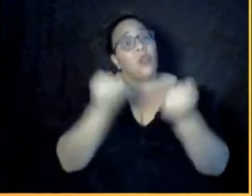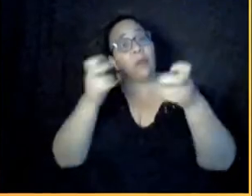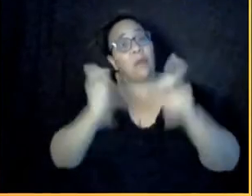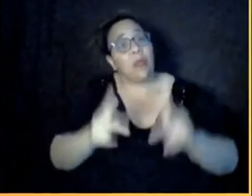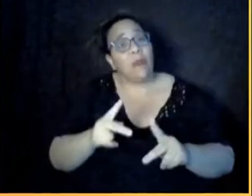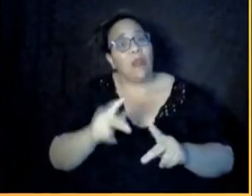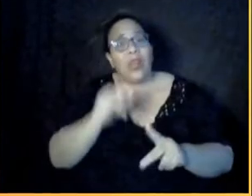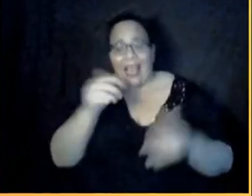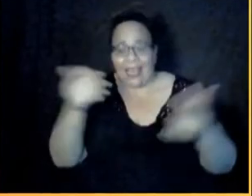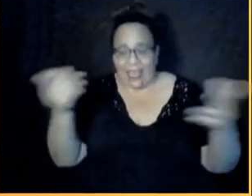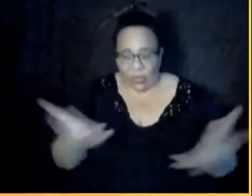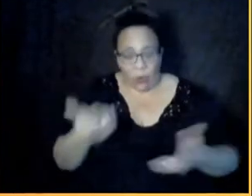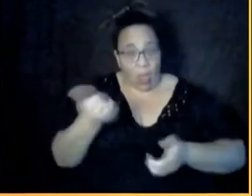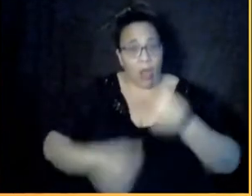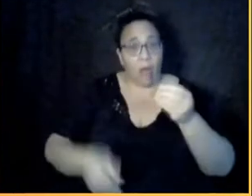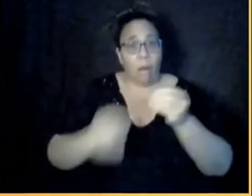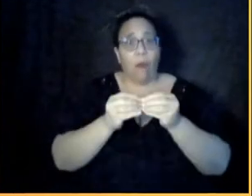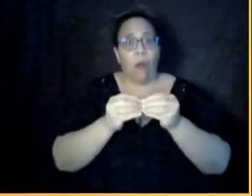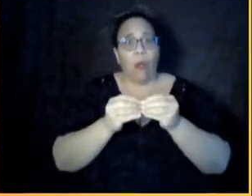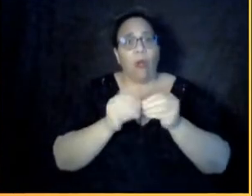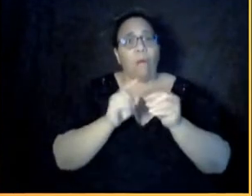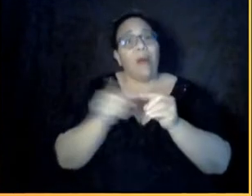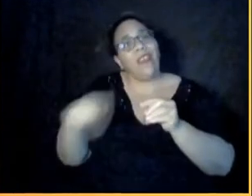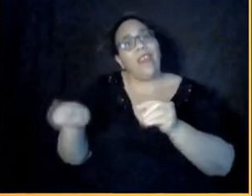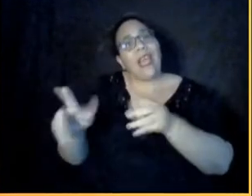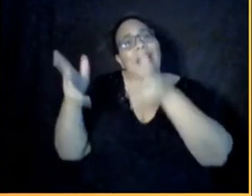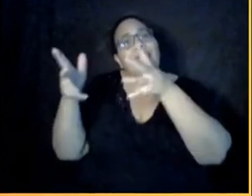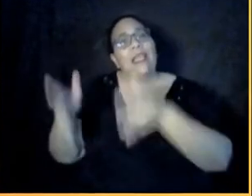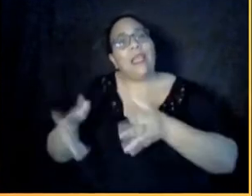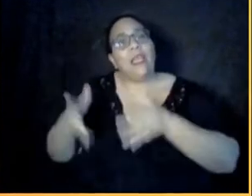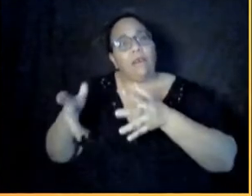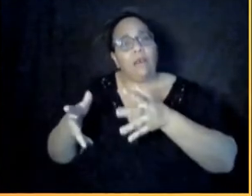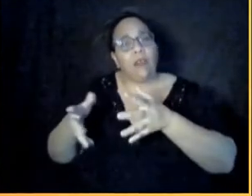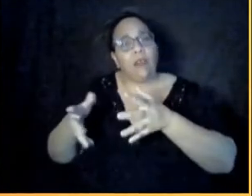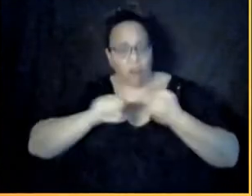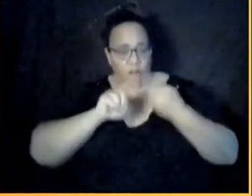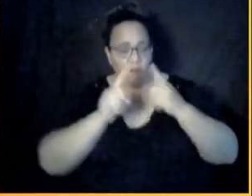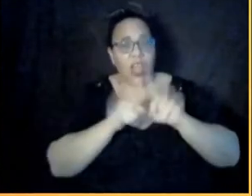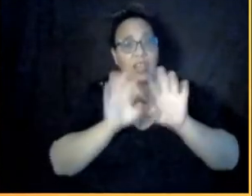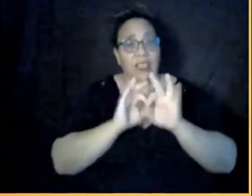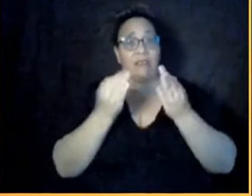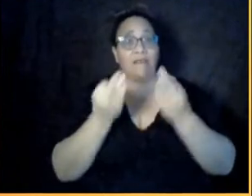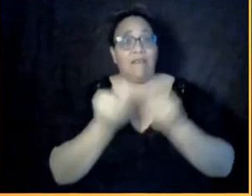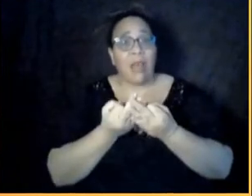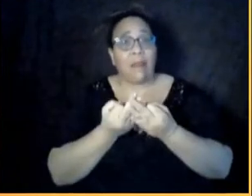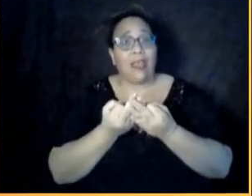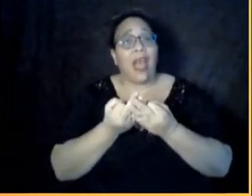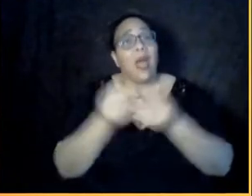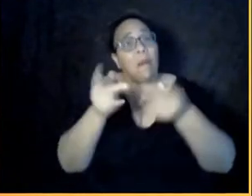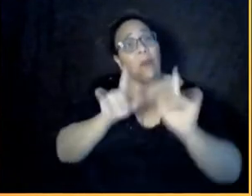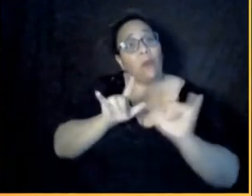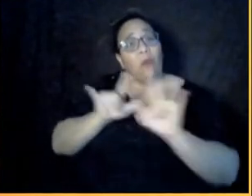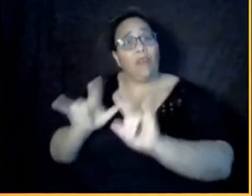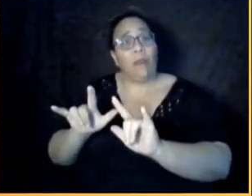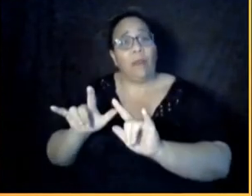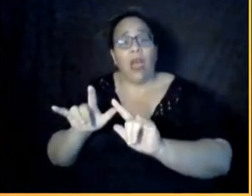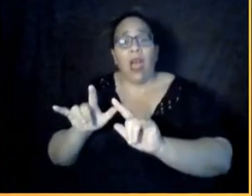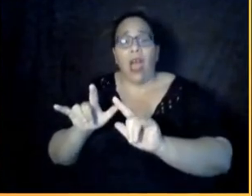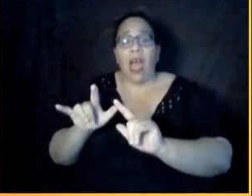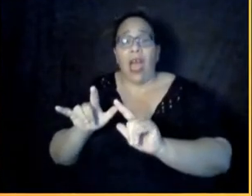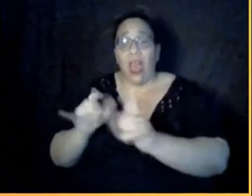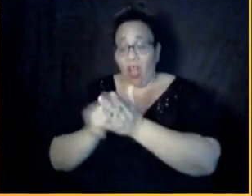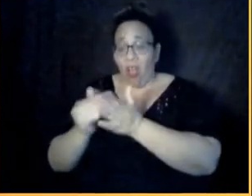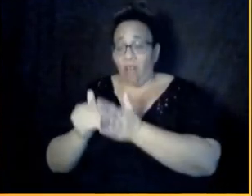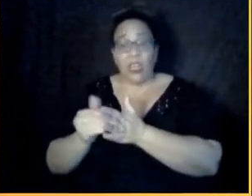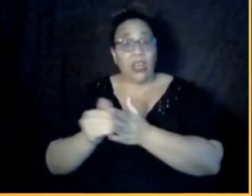longer here is that they leave behind friends and loved ones. And so often in the way that the deaths